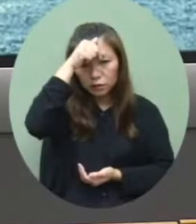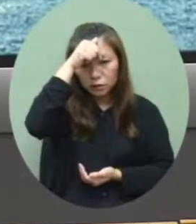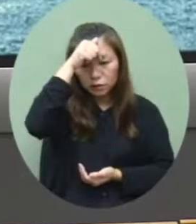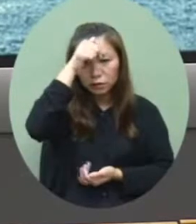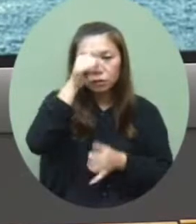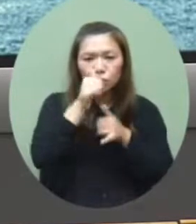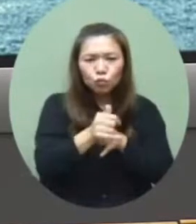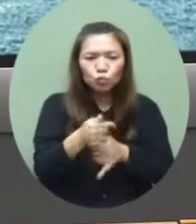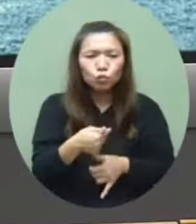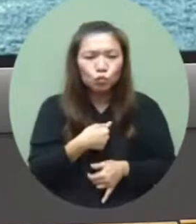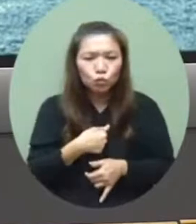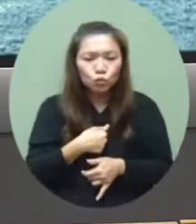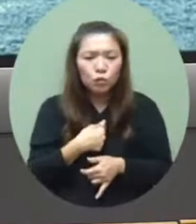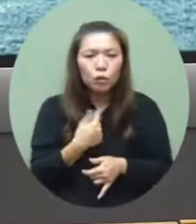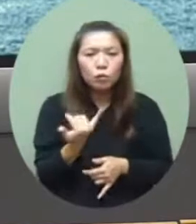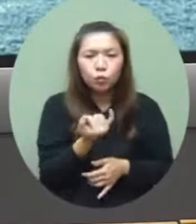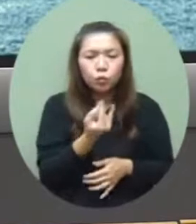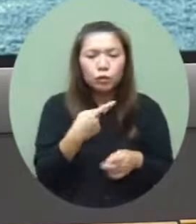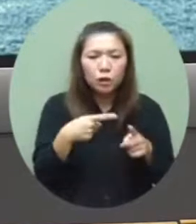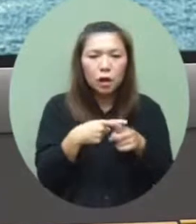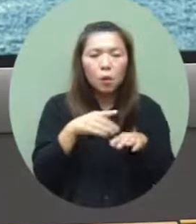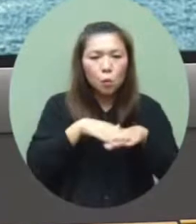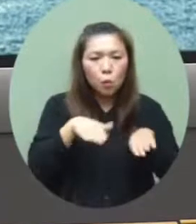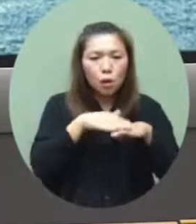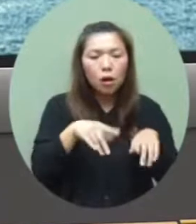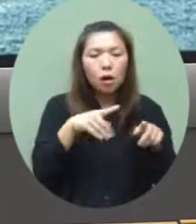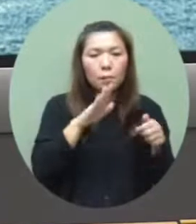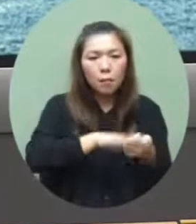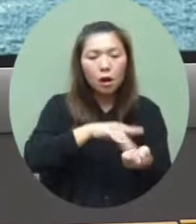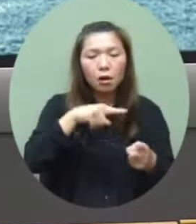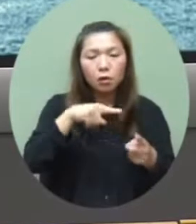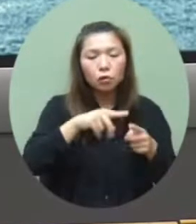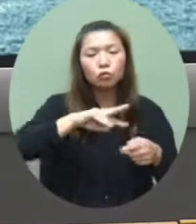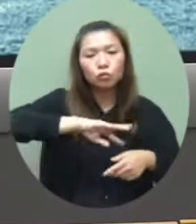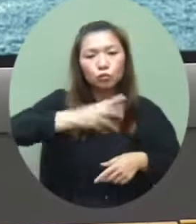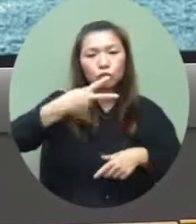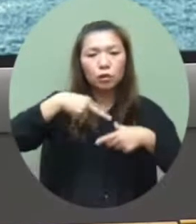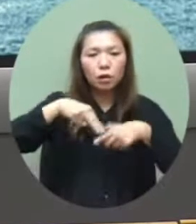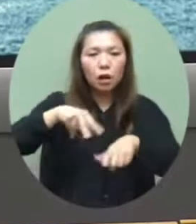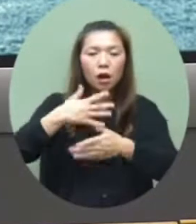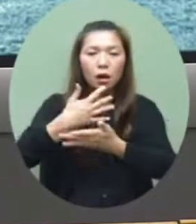to receive COVID-19 patients. Depending on